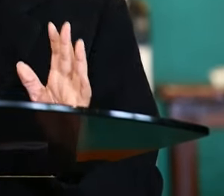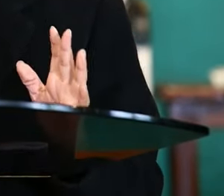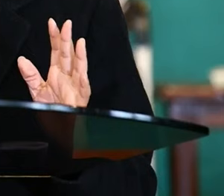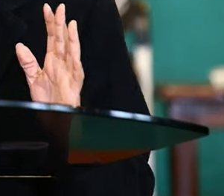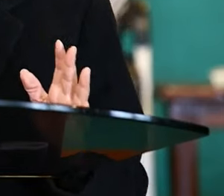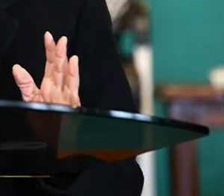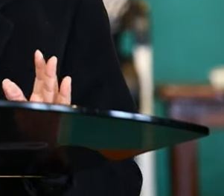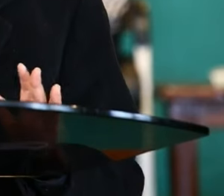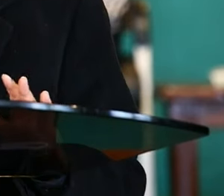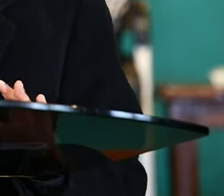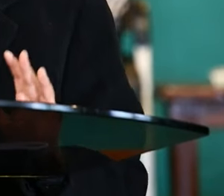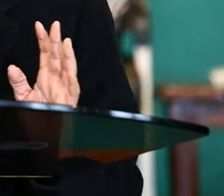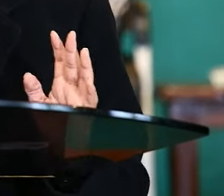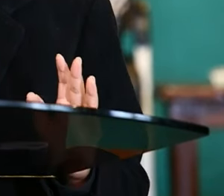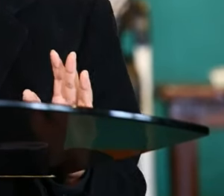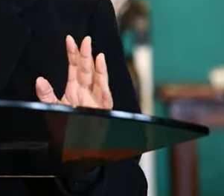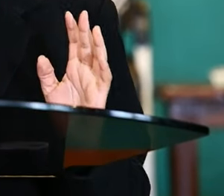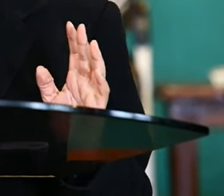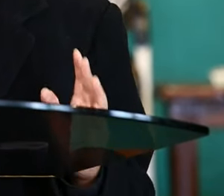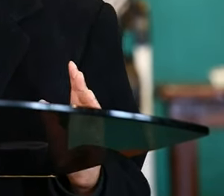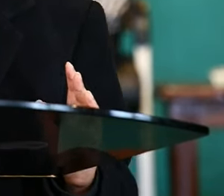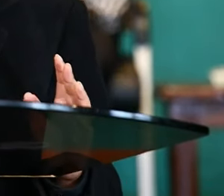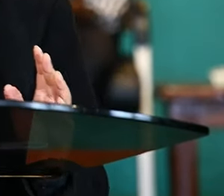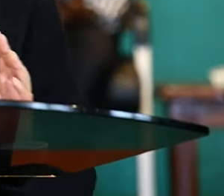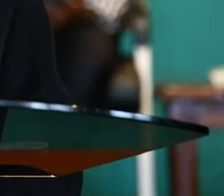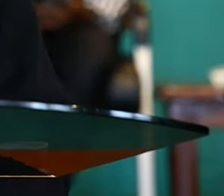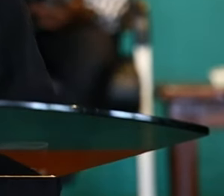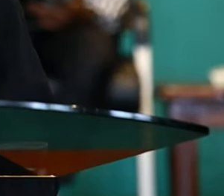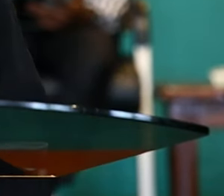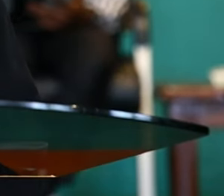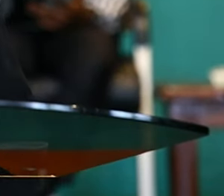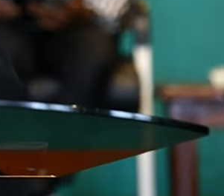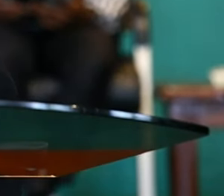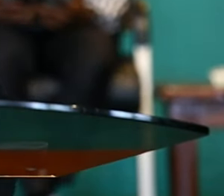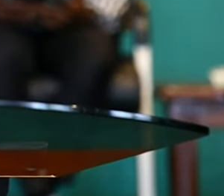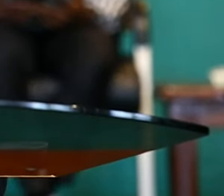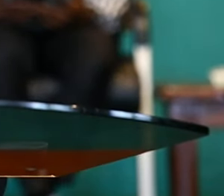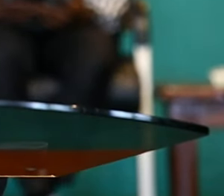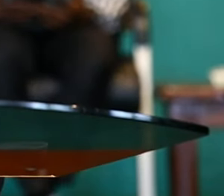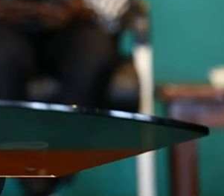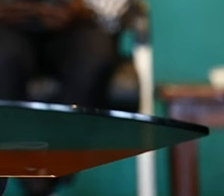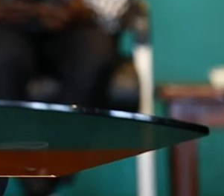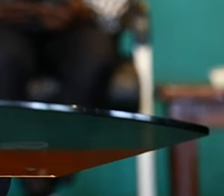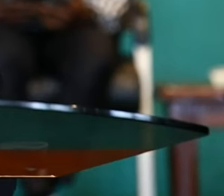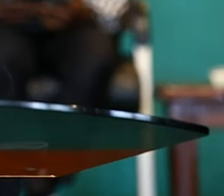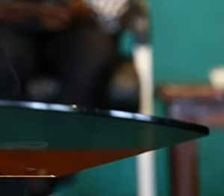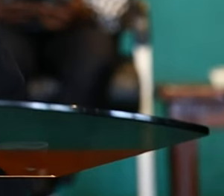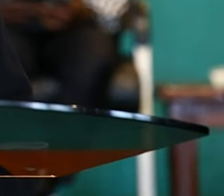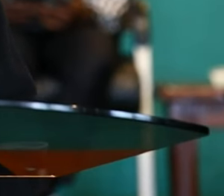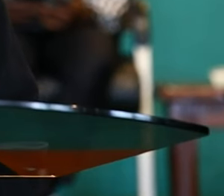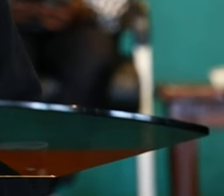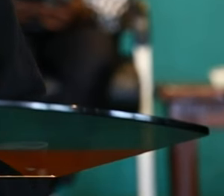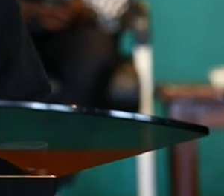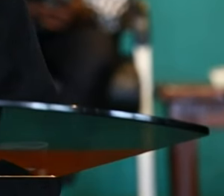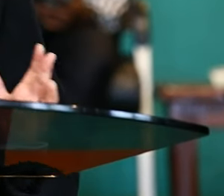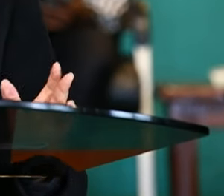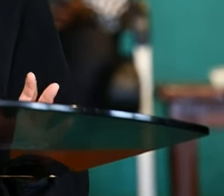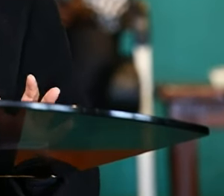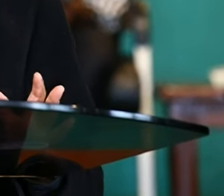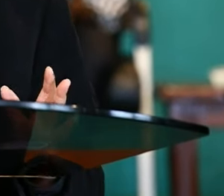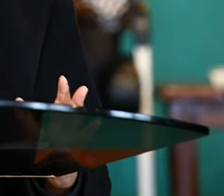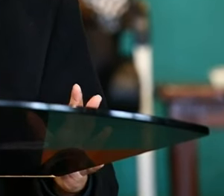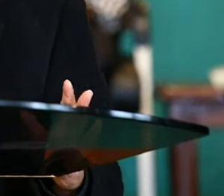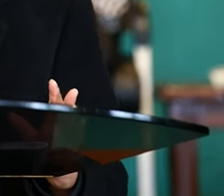Amita lived in Nepal, and her family was very, very poor. The family was so poor that they couldn't even afford to give